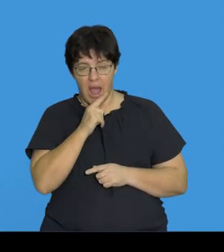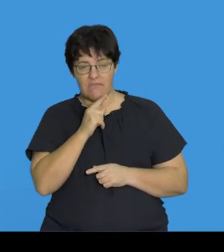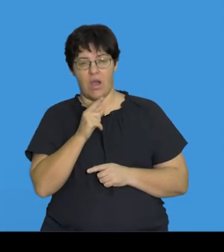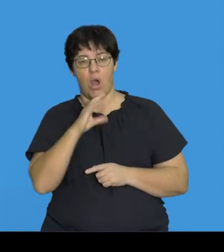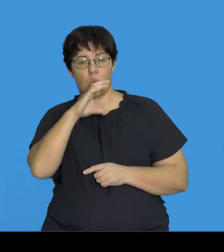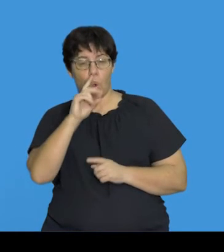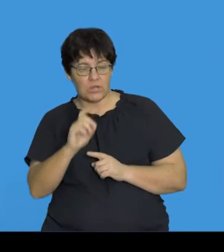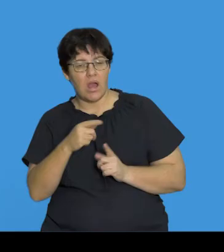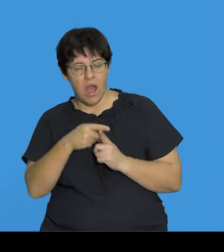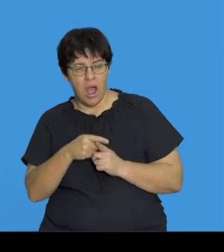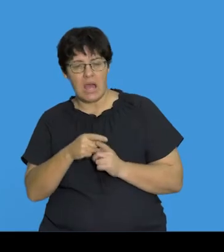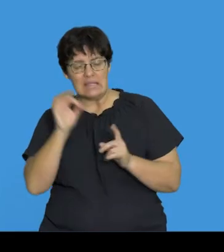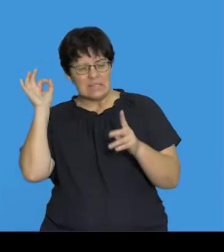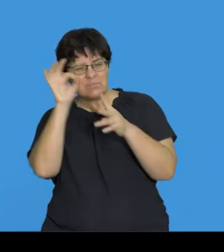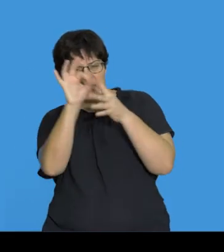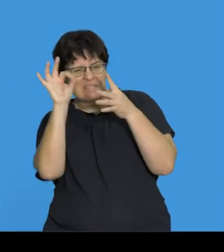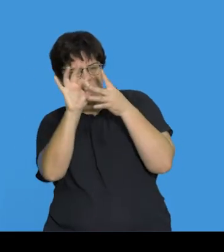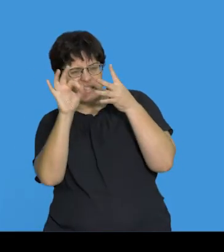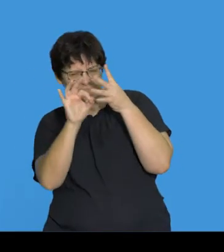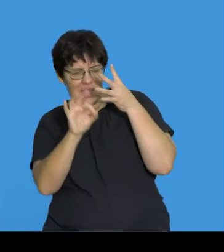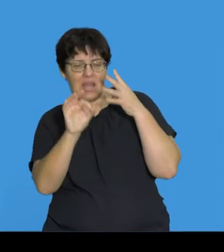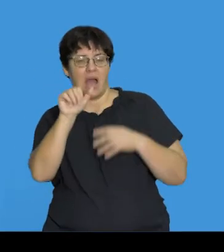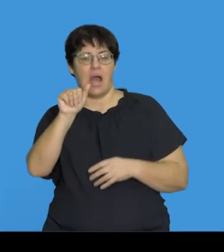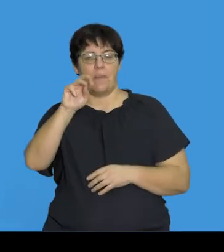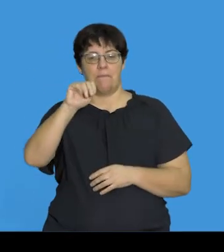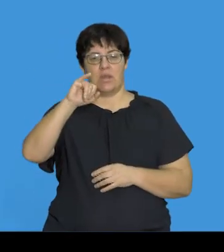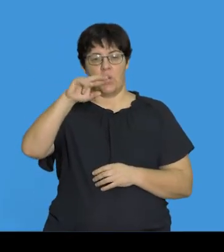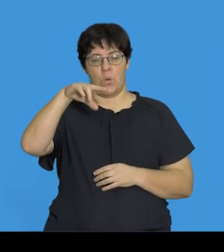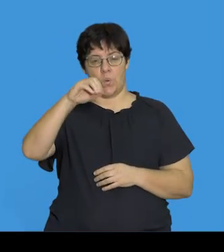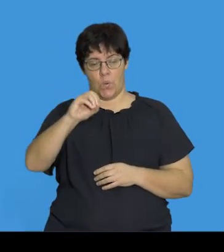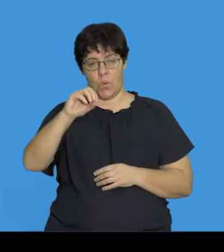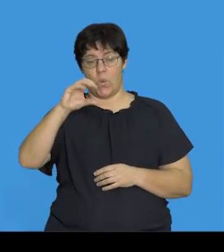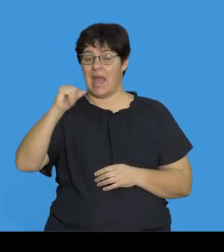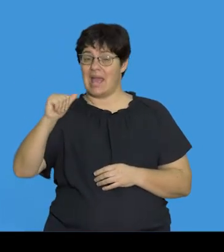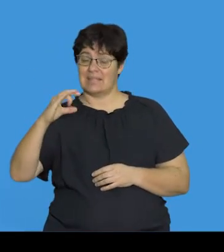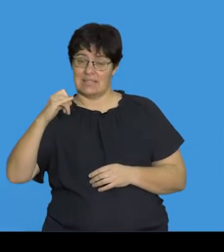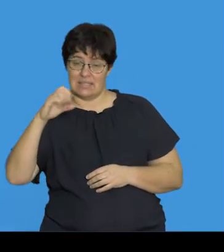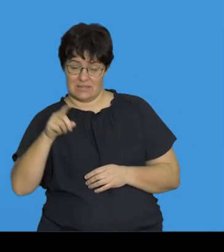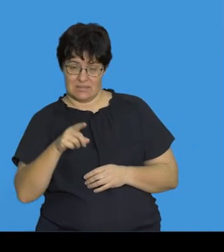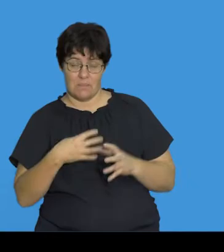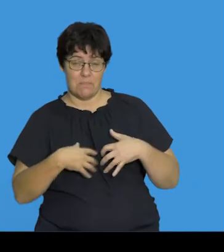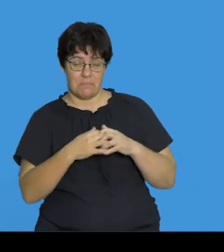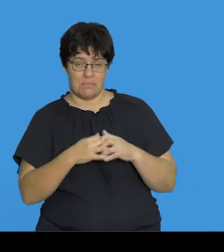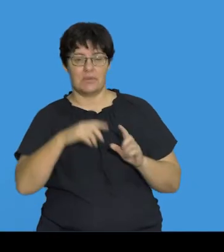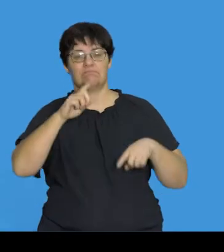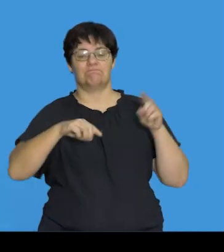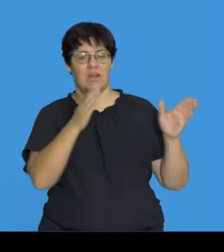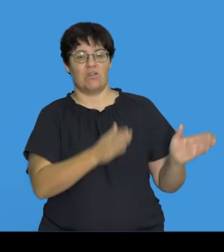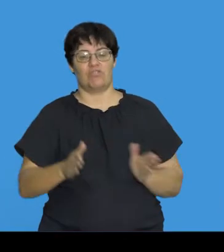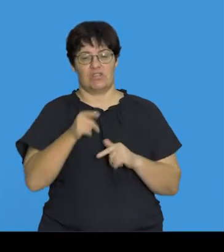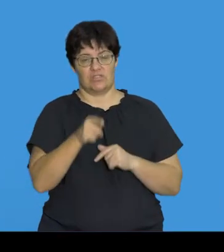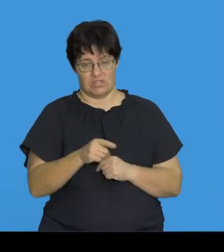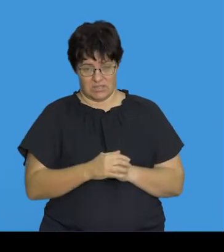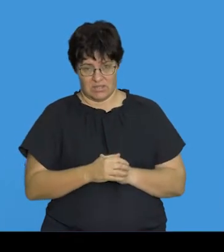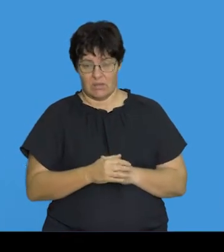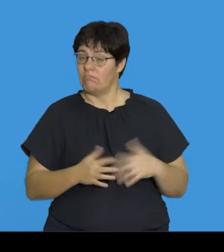code for specific amino acids. So the amino acid codon or sequence is determined by the arrangement